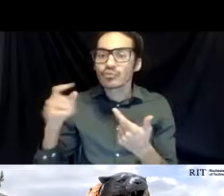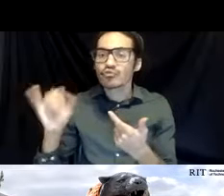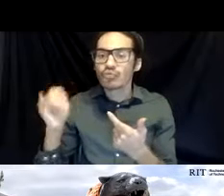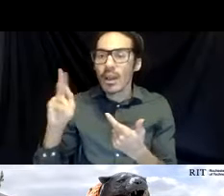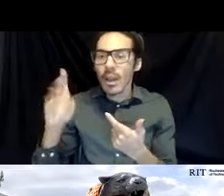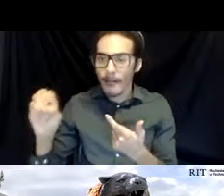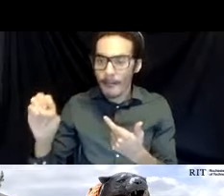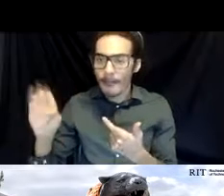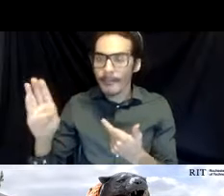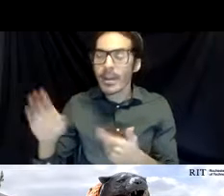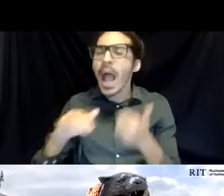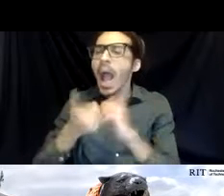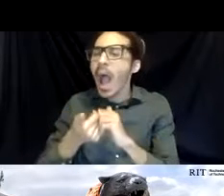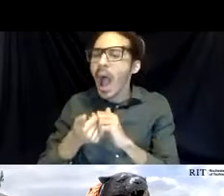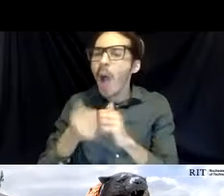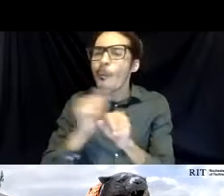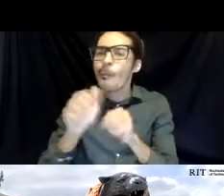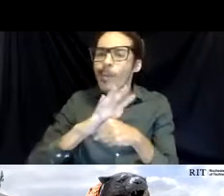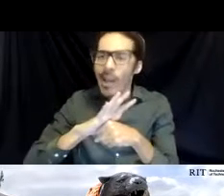pandemic impacted your daily lives?